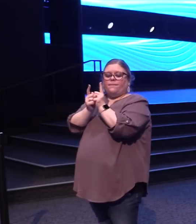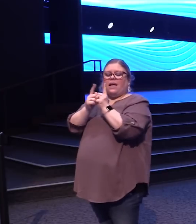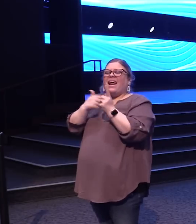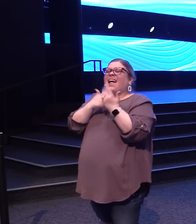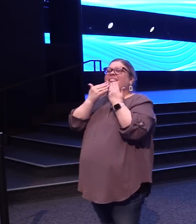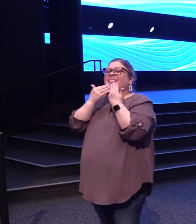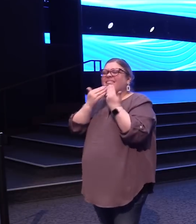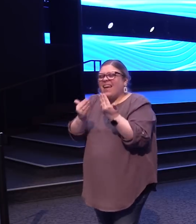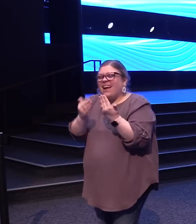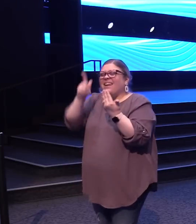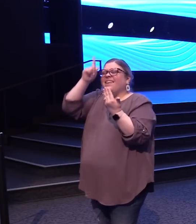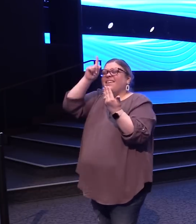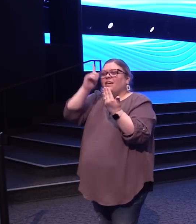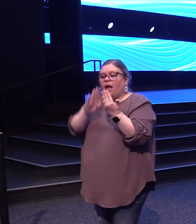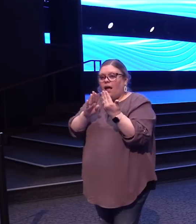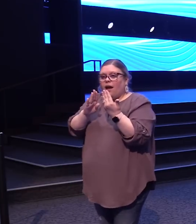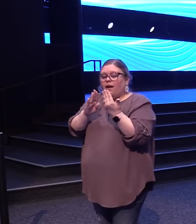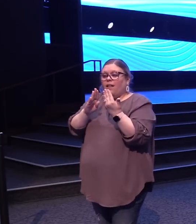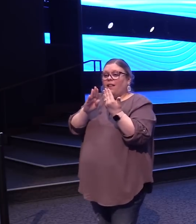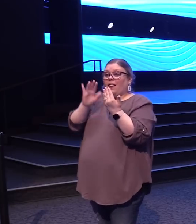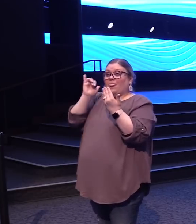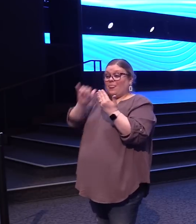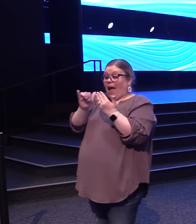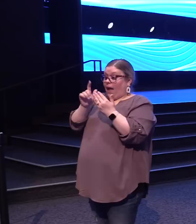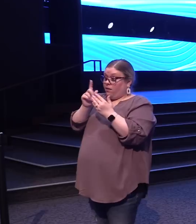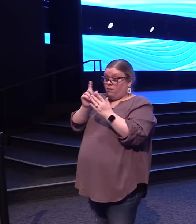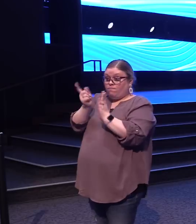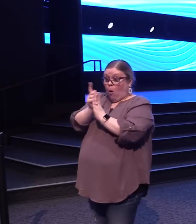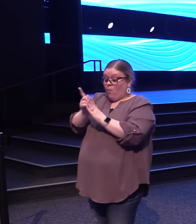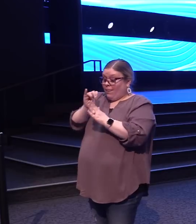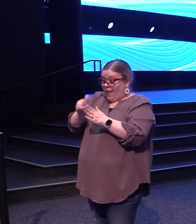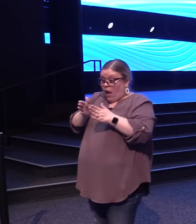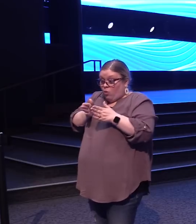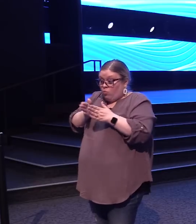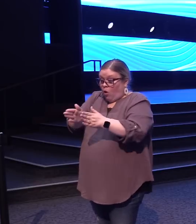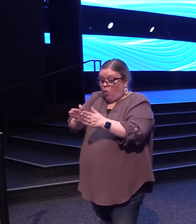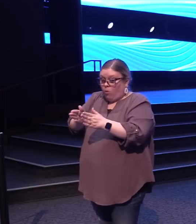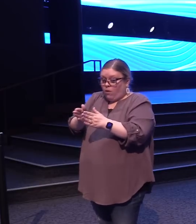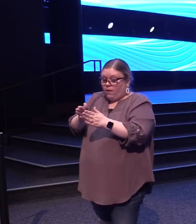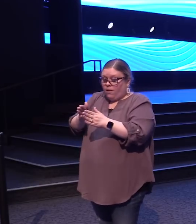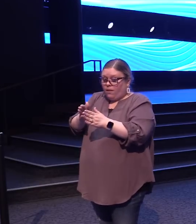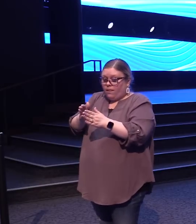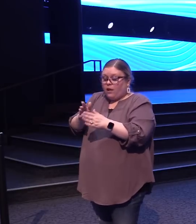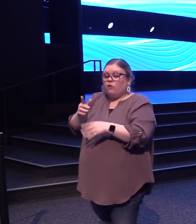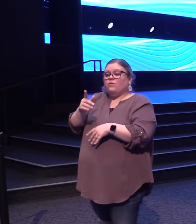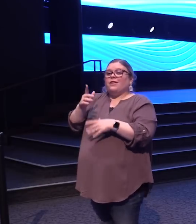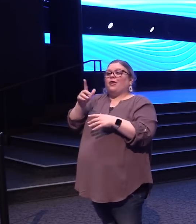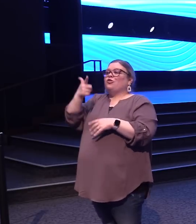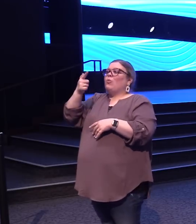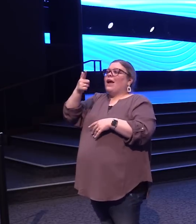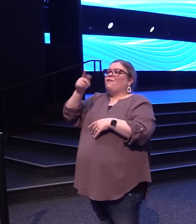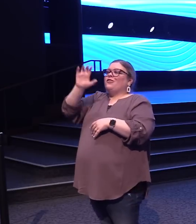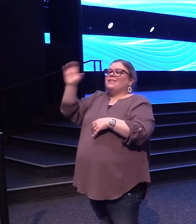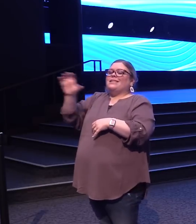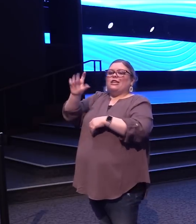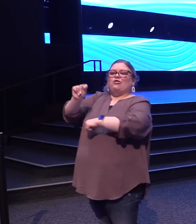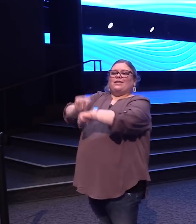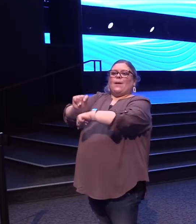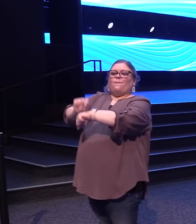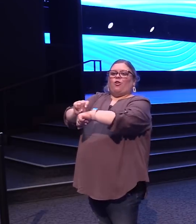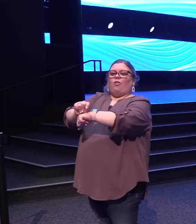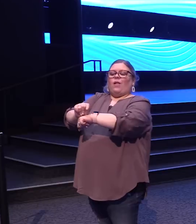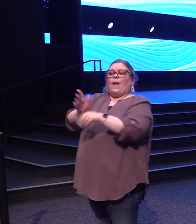thank God that on that road, on that pedestrian street, there was a 21st century temple,